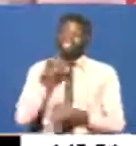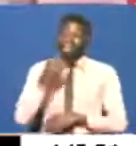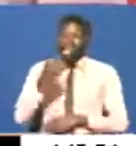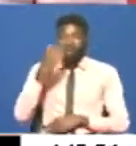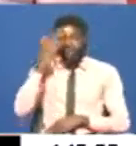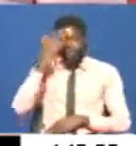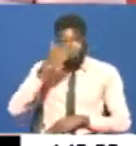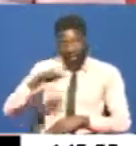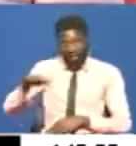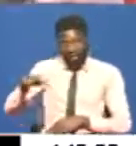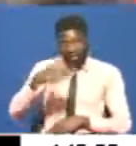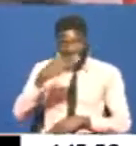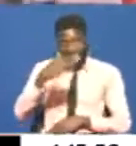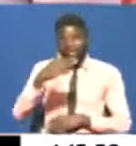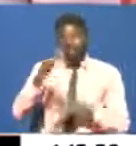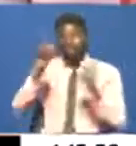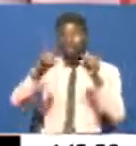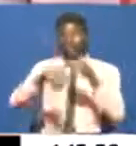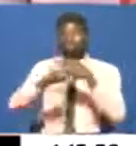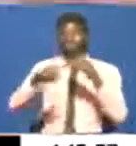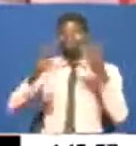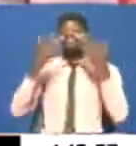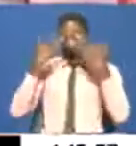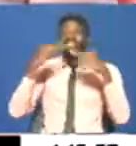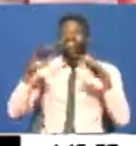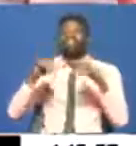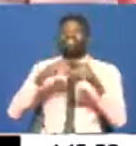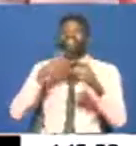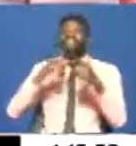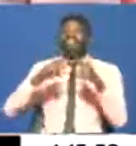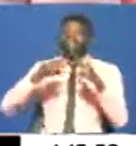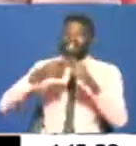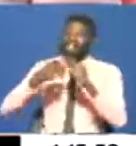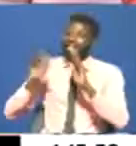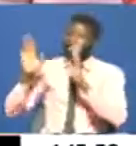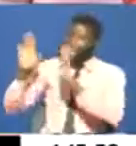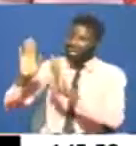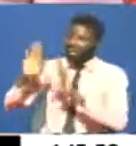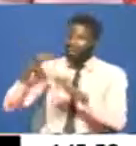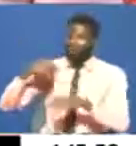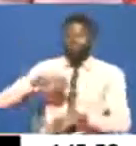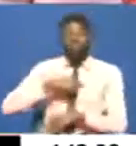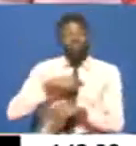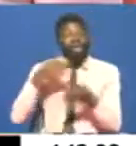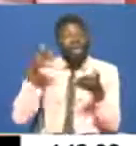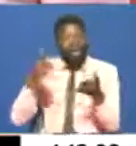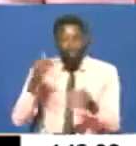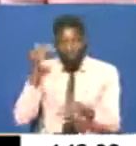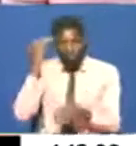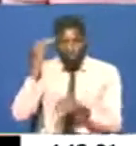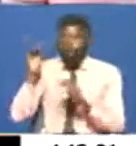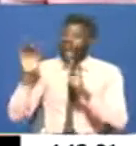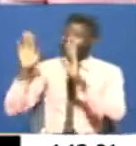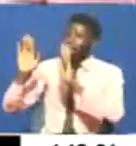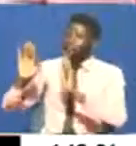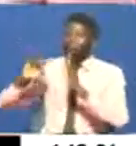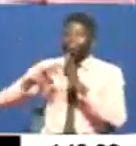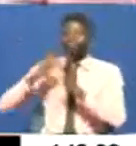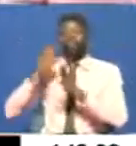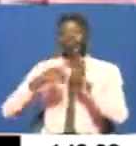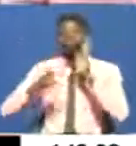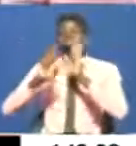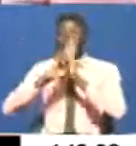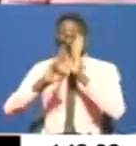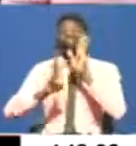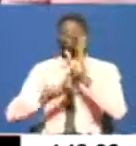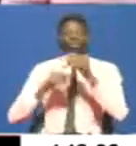ikishavunjwa, kampeni zinaanza. Lakini hizi campaign zile zinazofanywa, kile tunachojua ni upepetevu wa kisheria, na